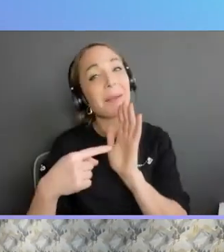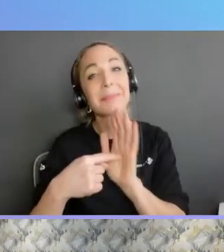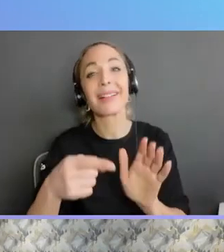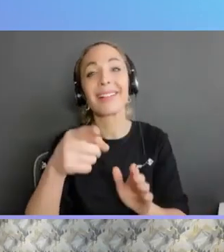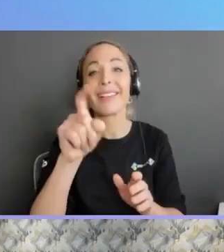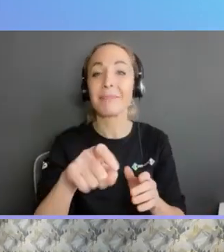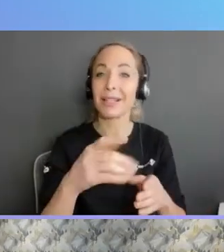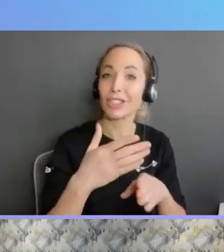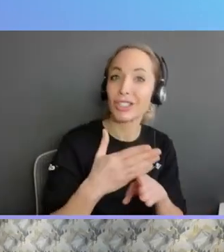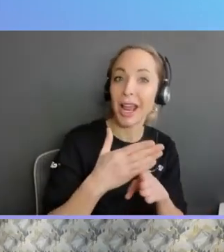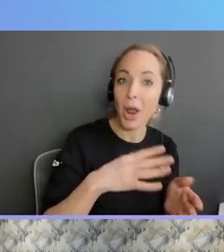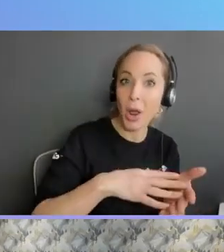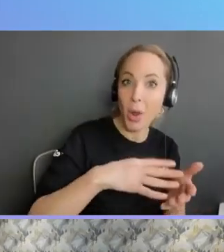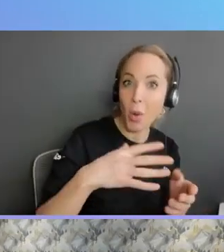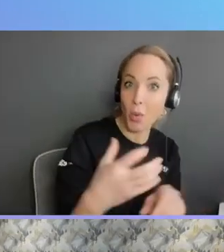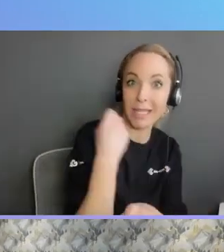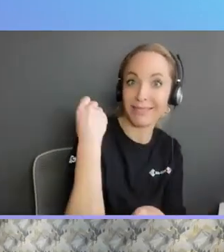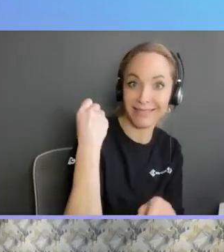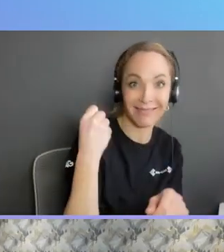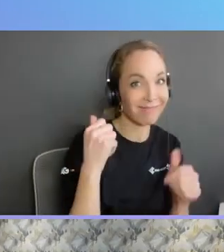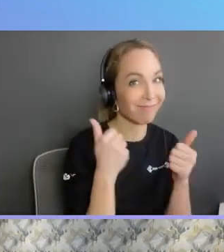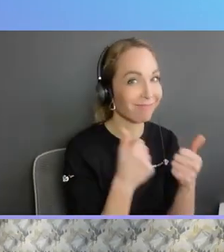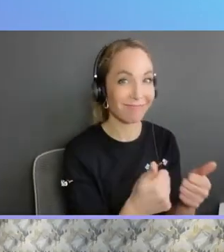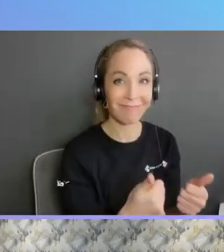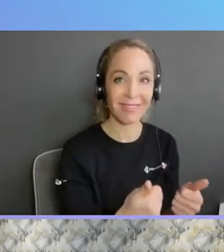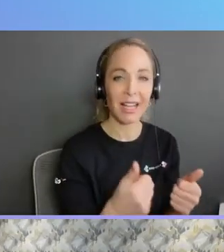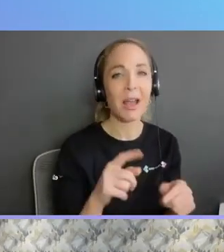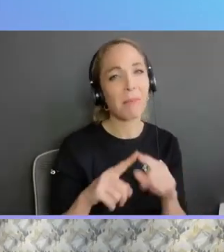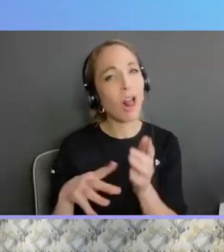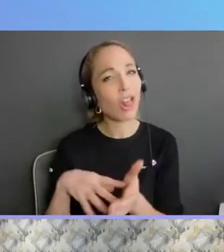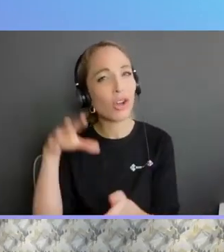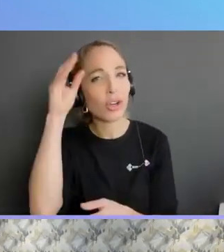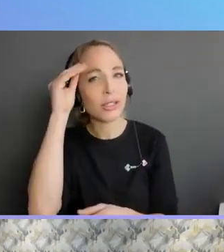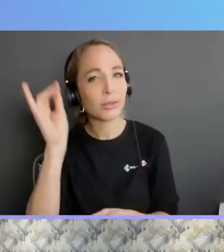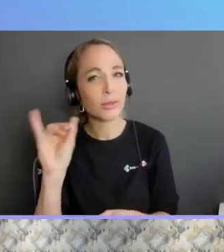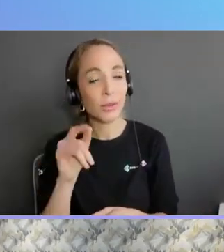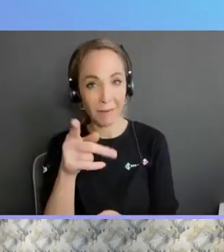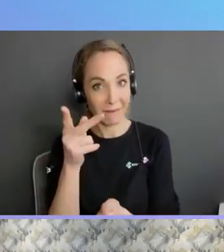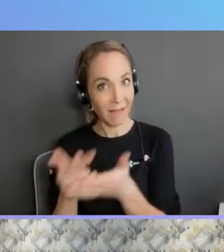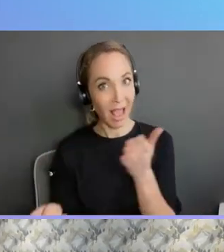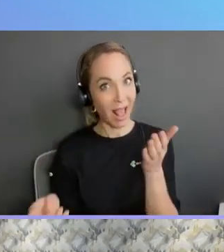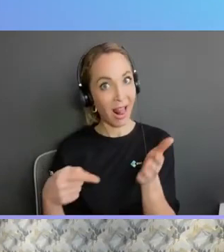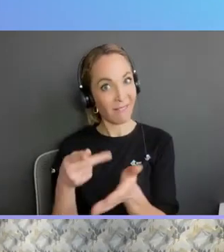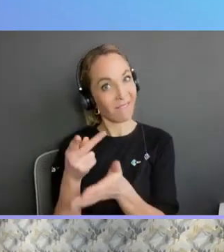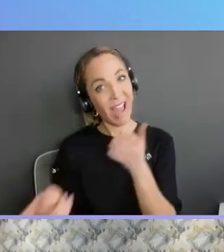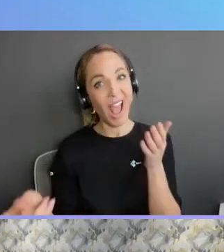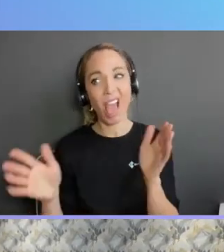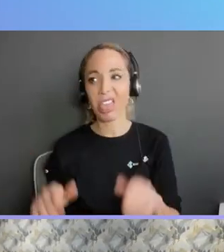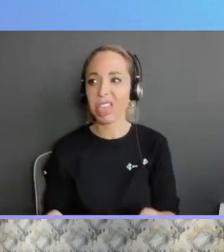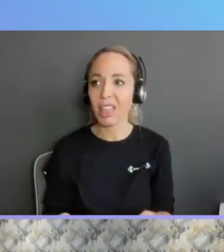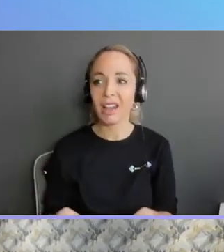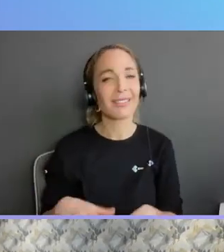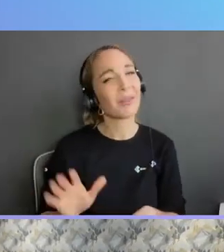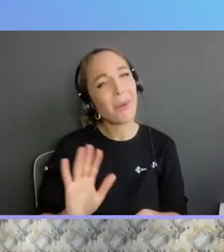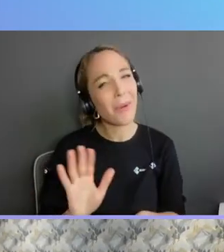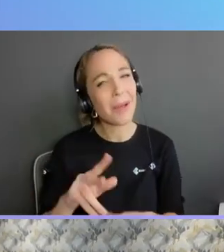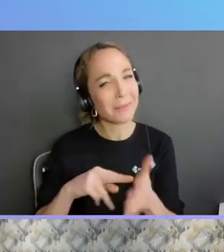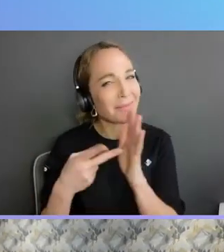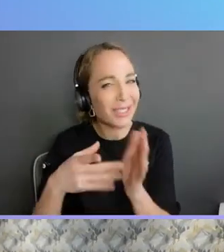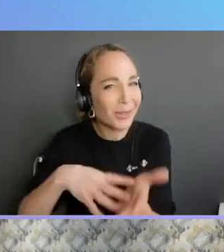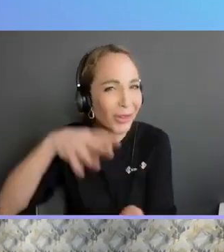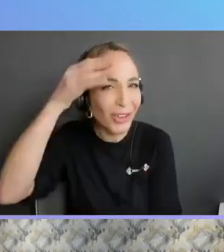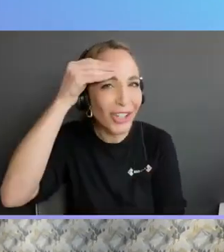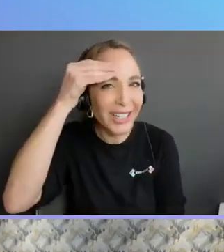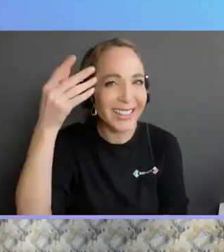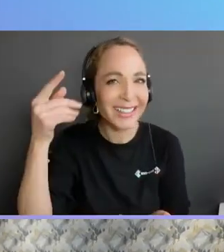learning. I like to say when we fail, we are not actually failing, we are learning from what we just got.